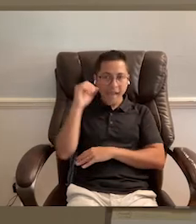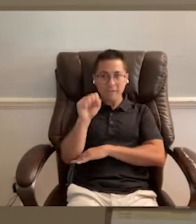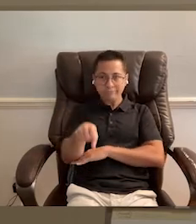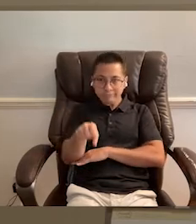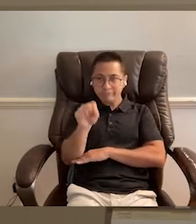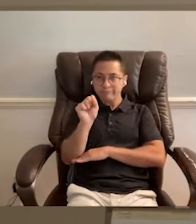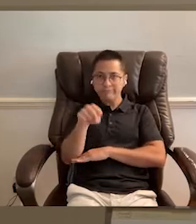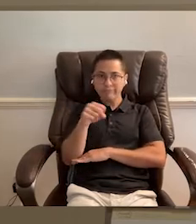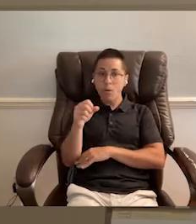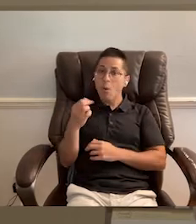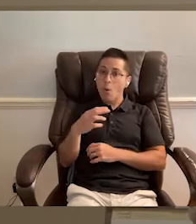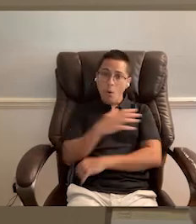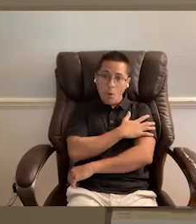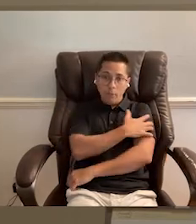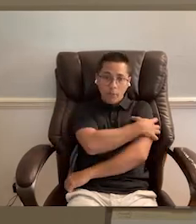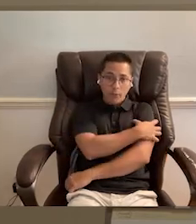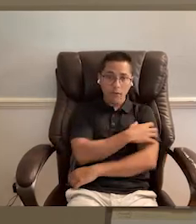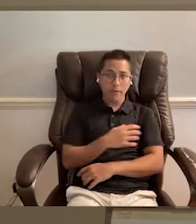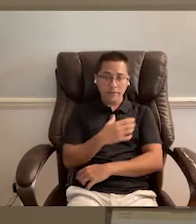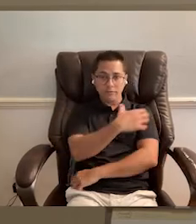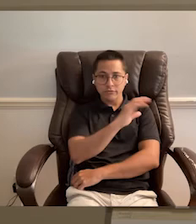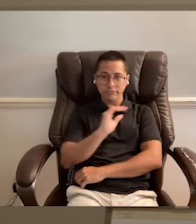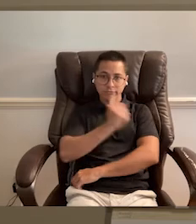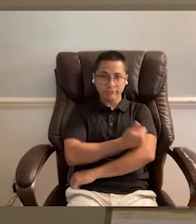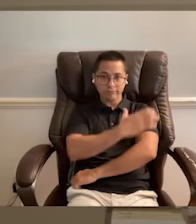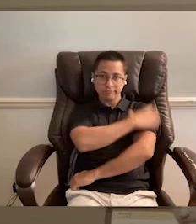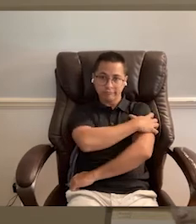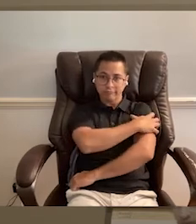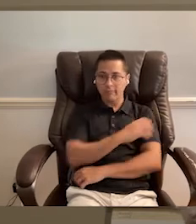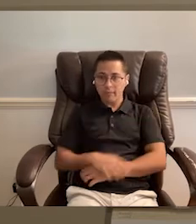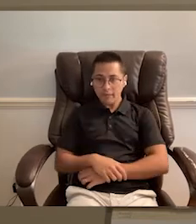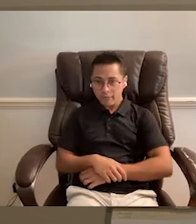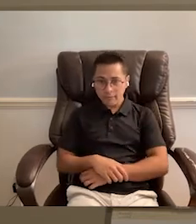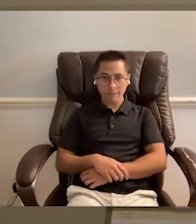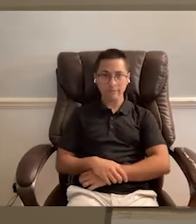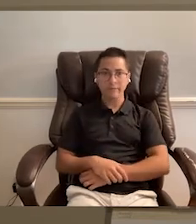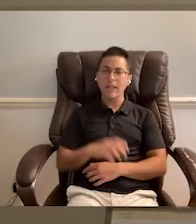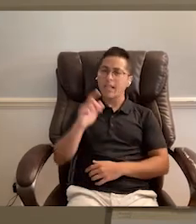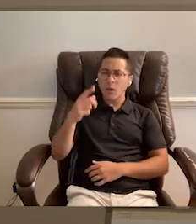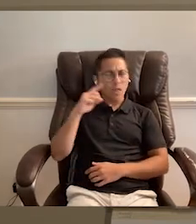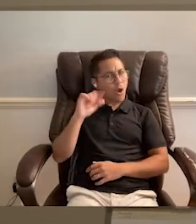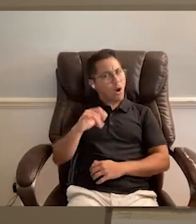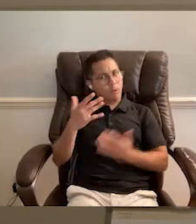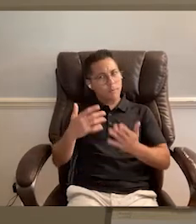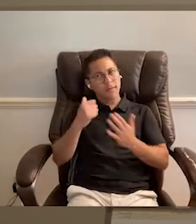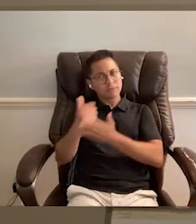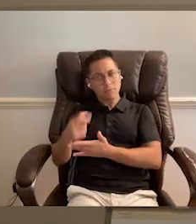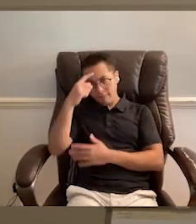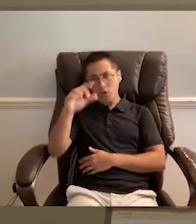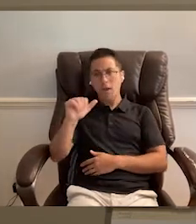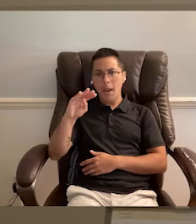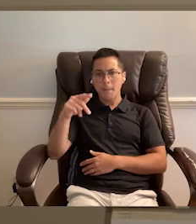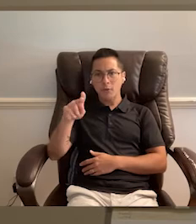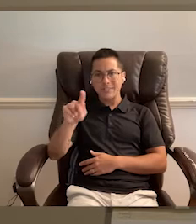we created an application with sensors, and it connects with the GPS and the Wi-Fi. As soon as you park your car, you